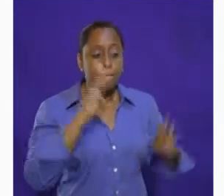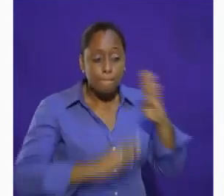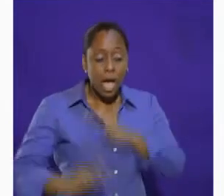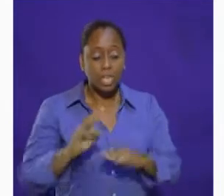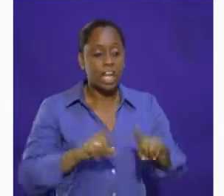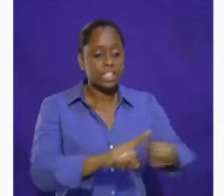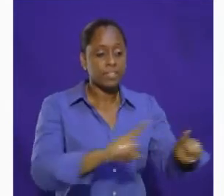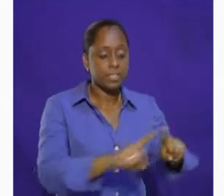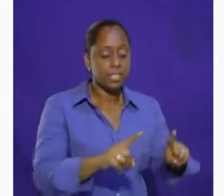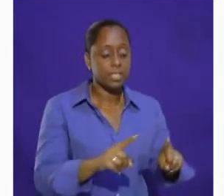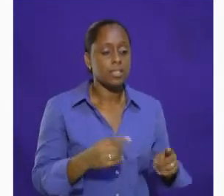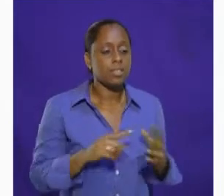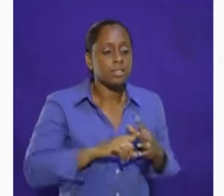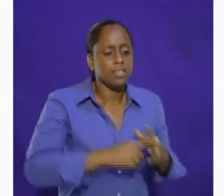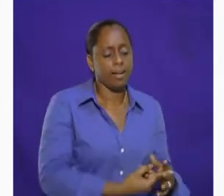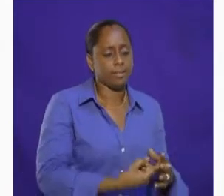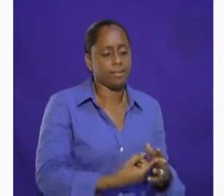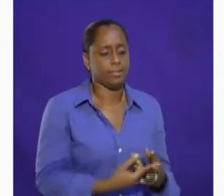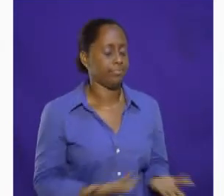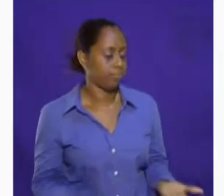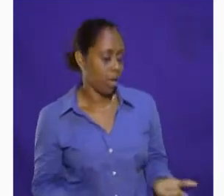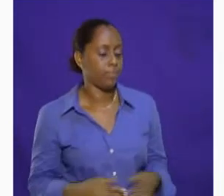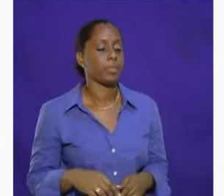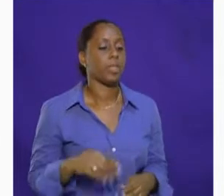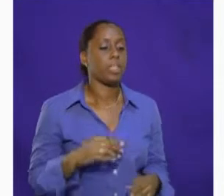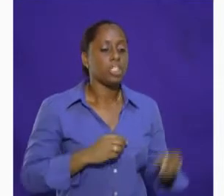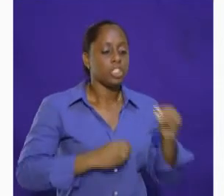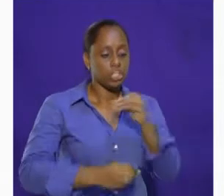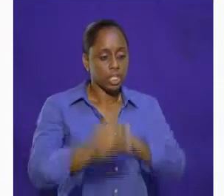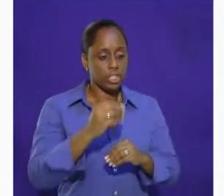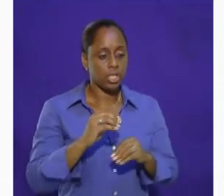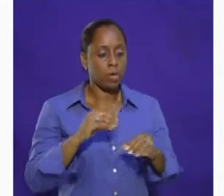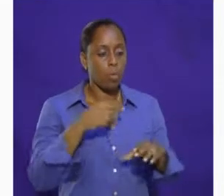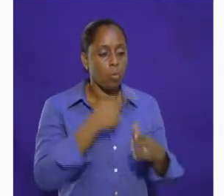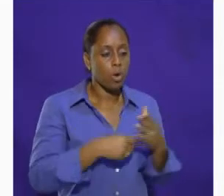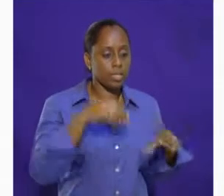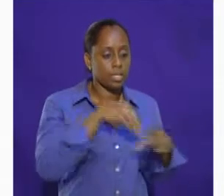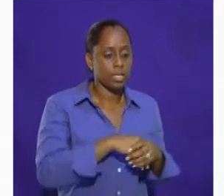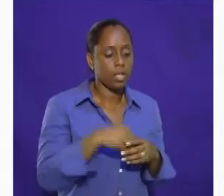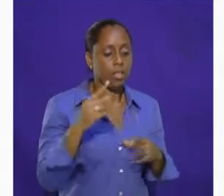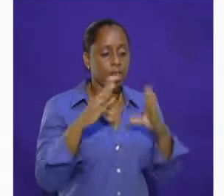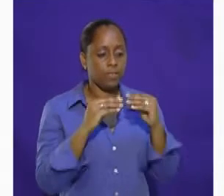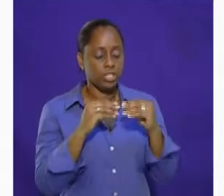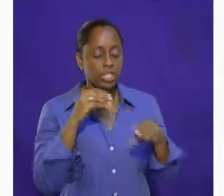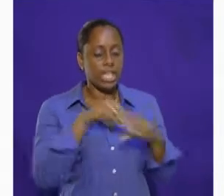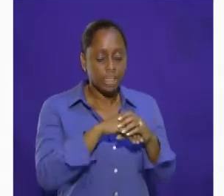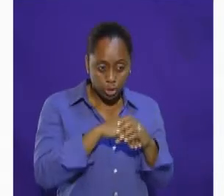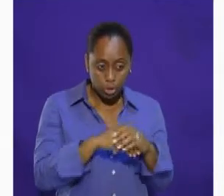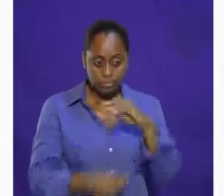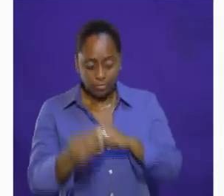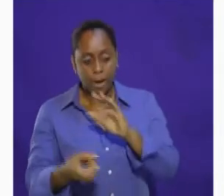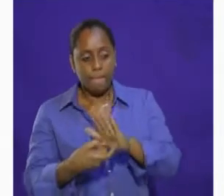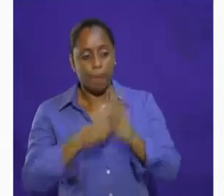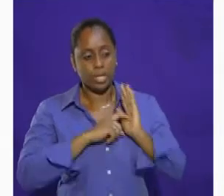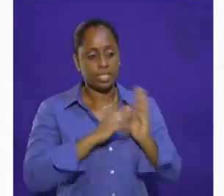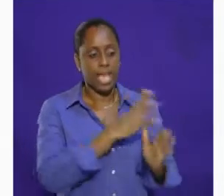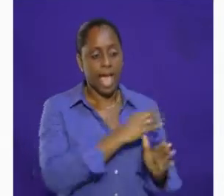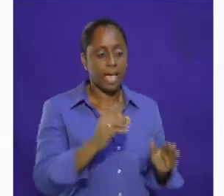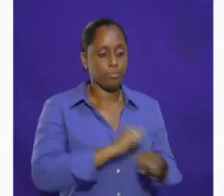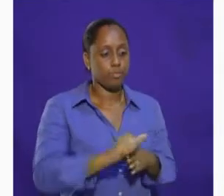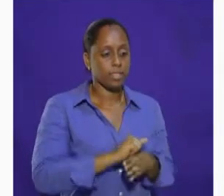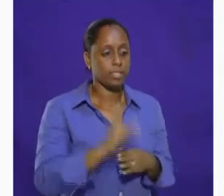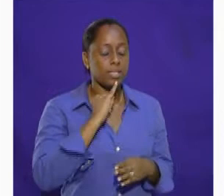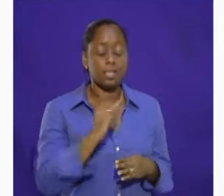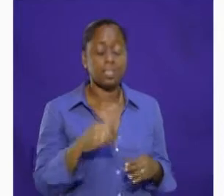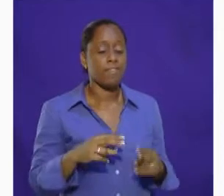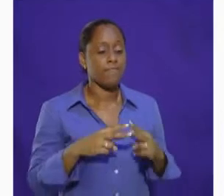Diversity being implemented? Translating the content of the Convention into policy and practice is extremely